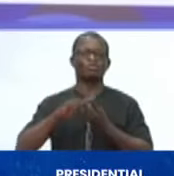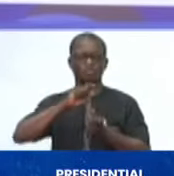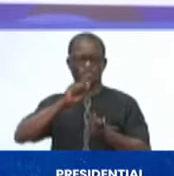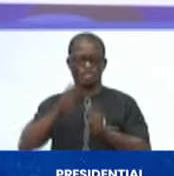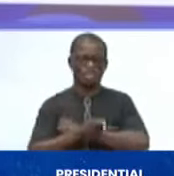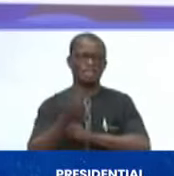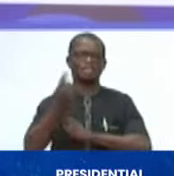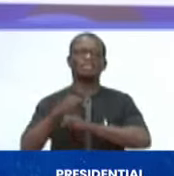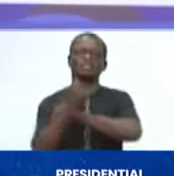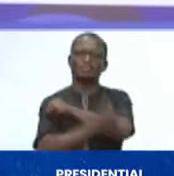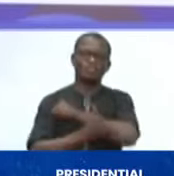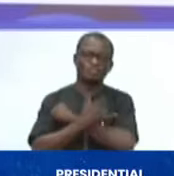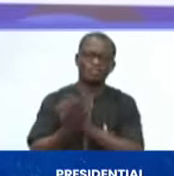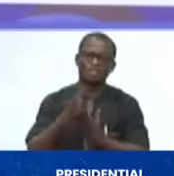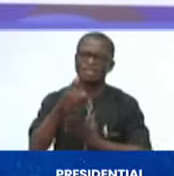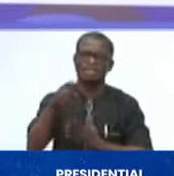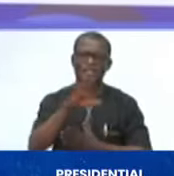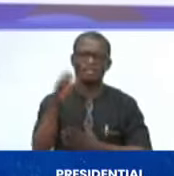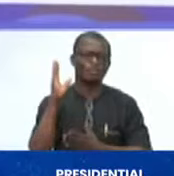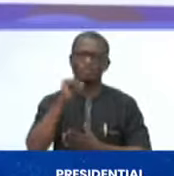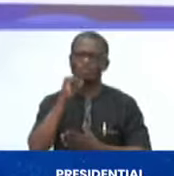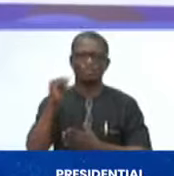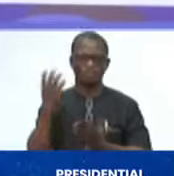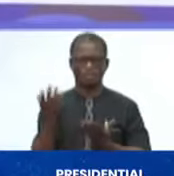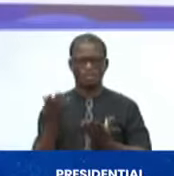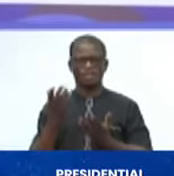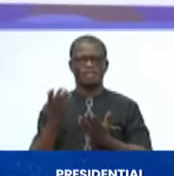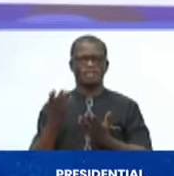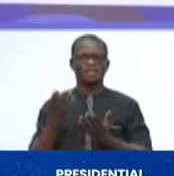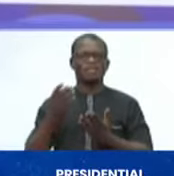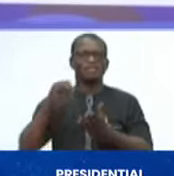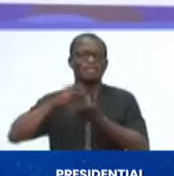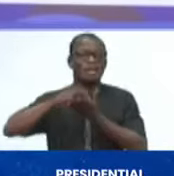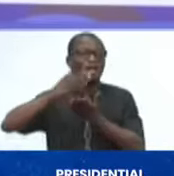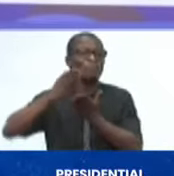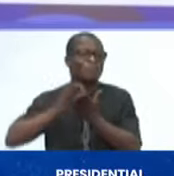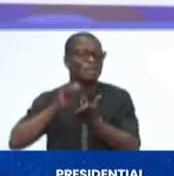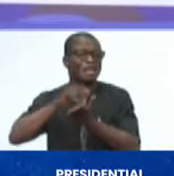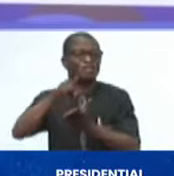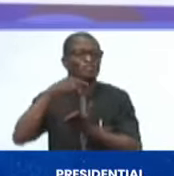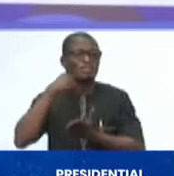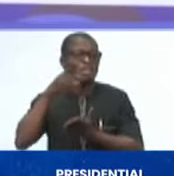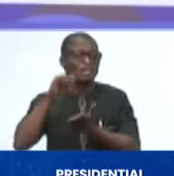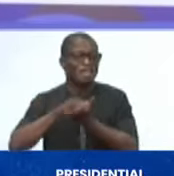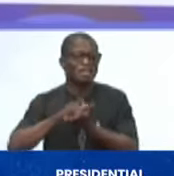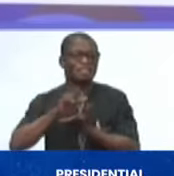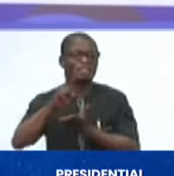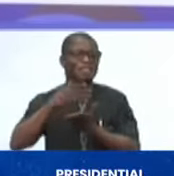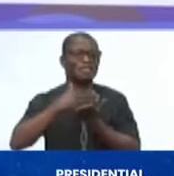going to look for me. They're not going to. And we're going to, that bill, you said that